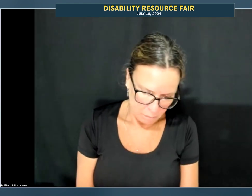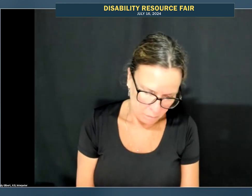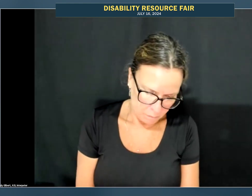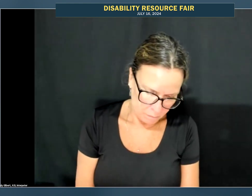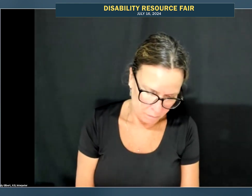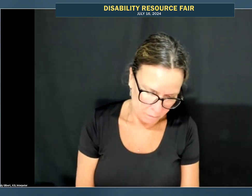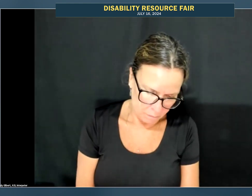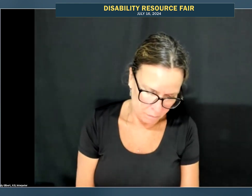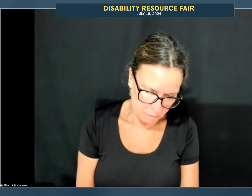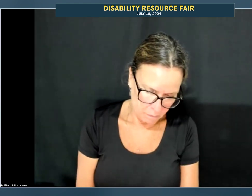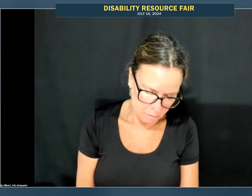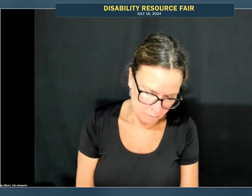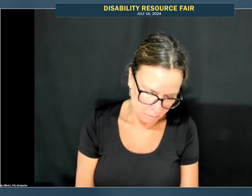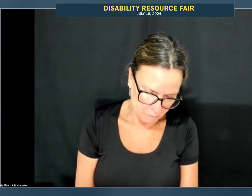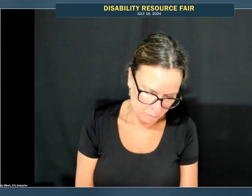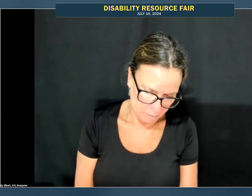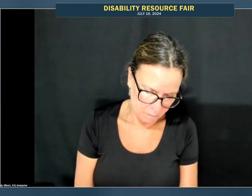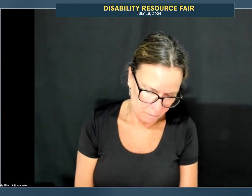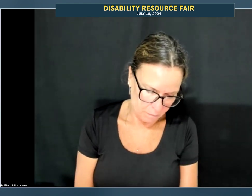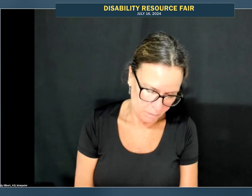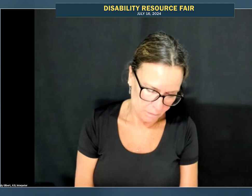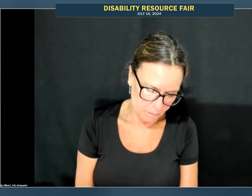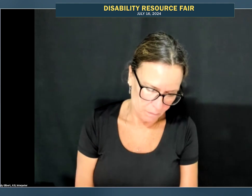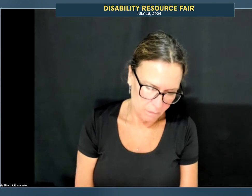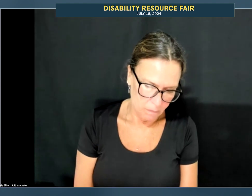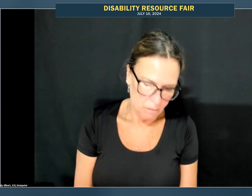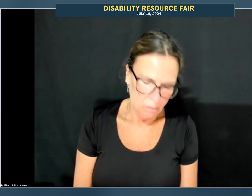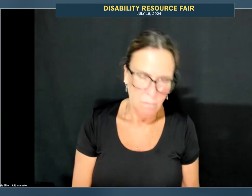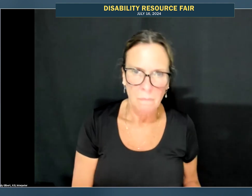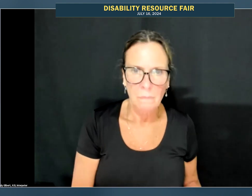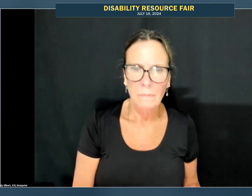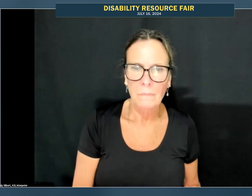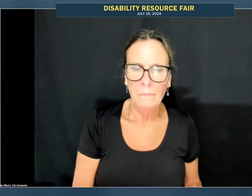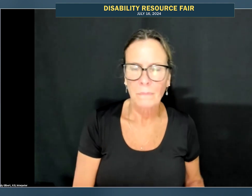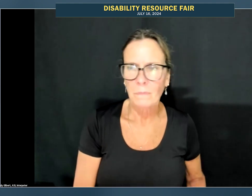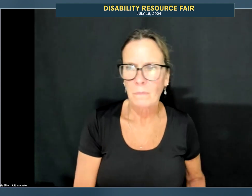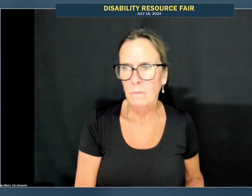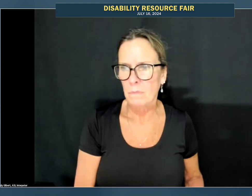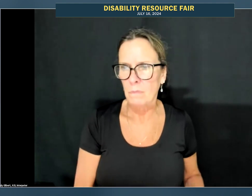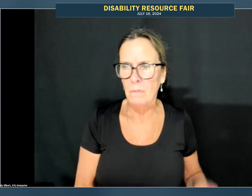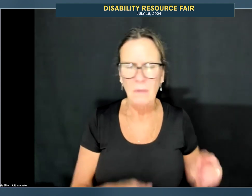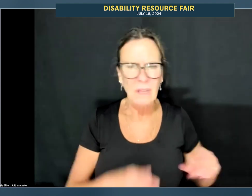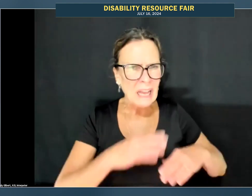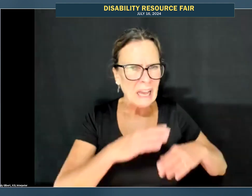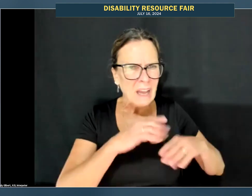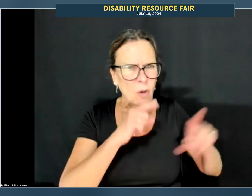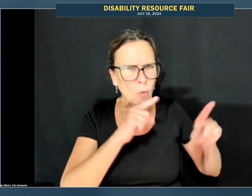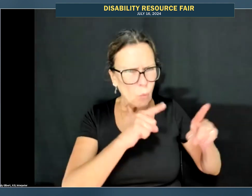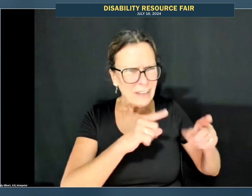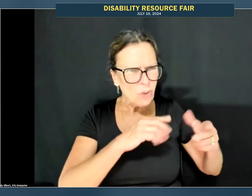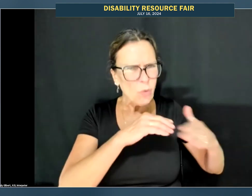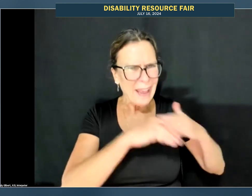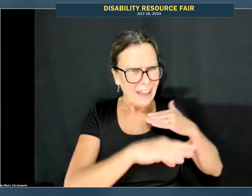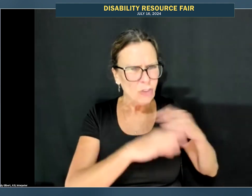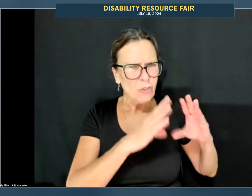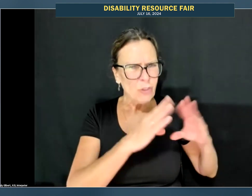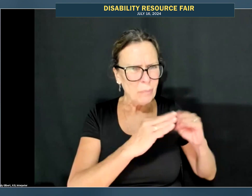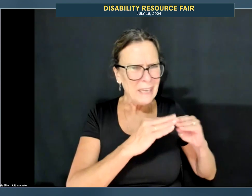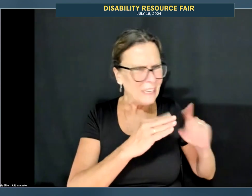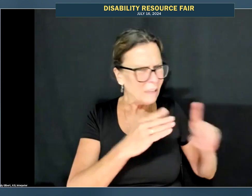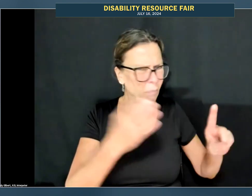Chris, when you were here before, looks like your desktop, when you first entered the meeting, we were able to hear you.